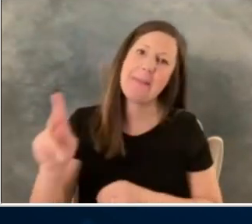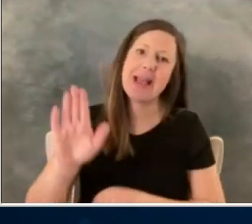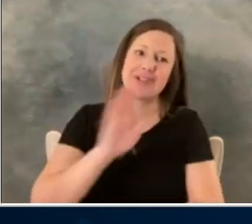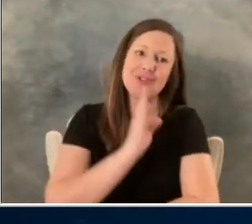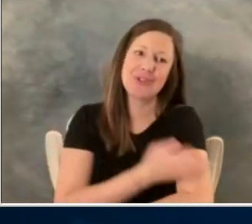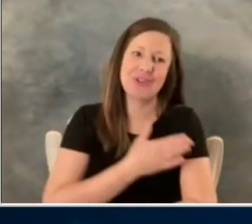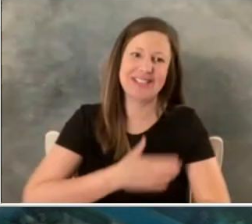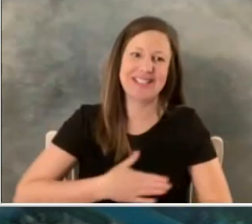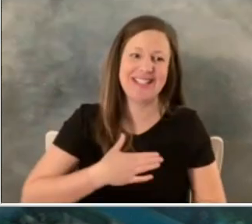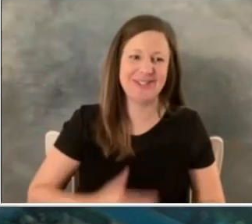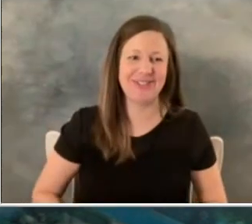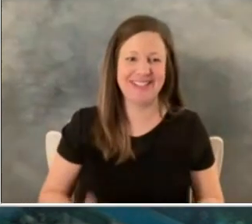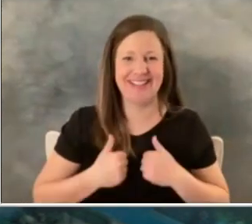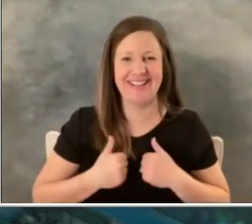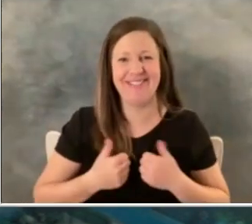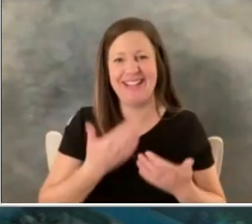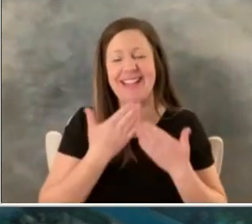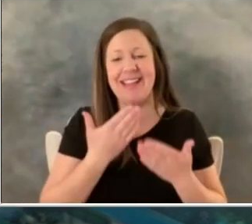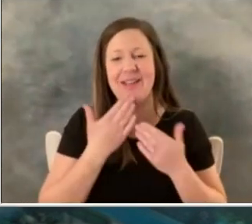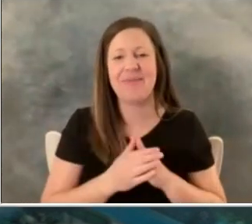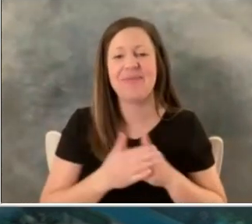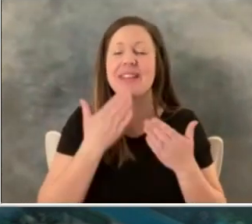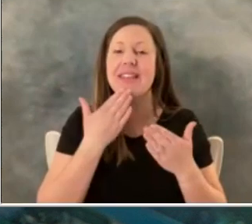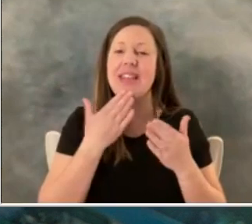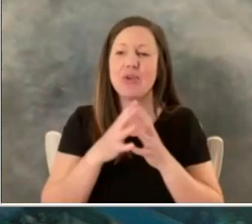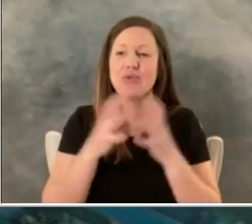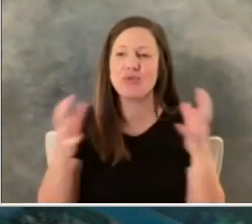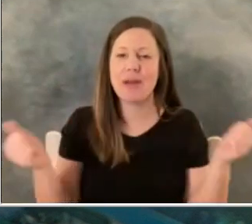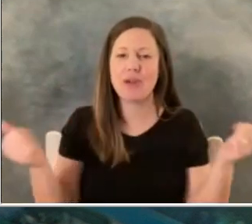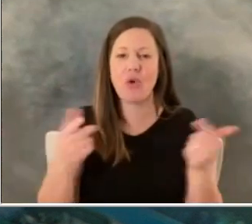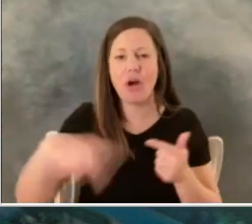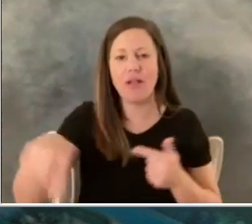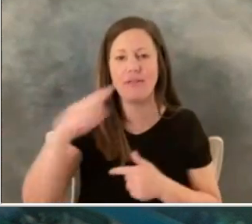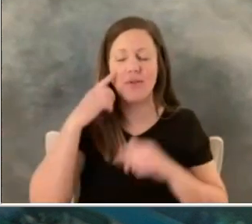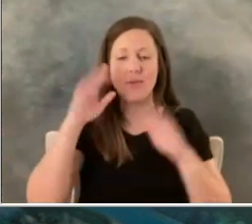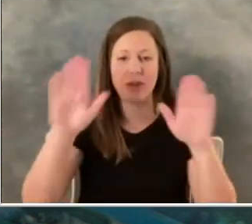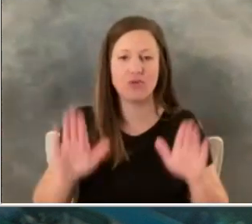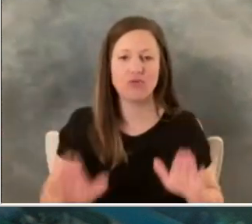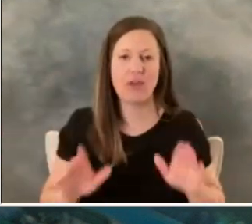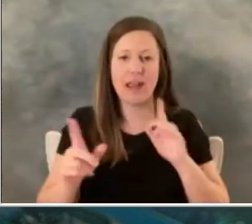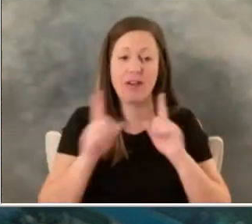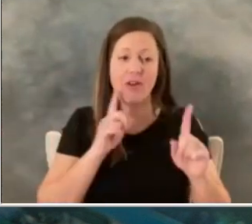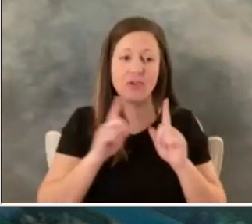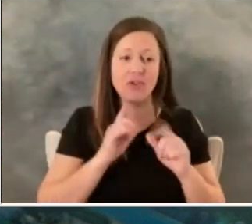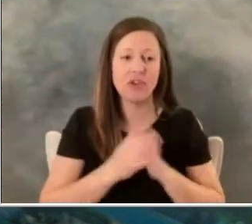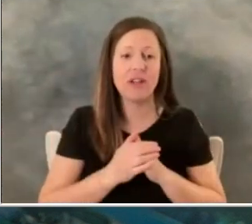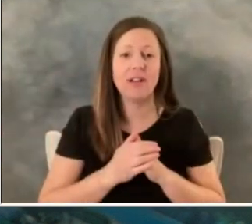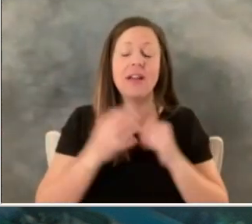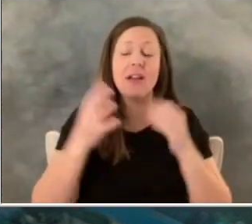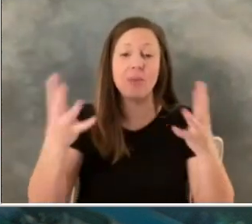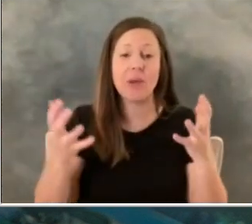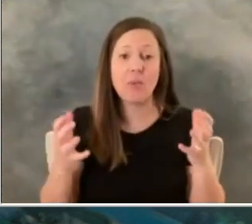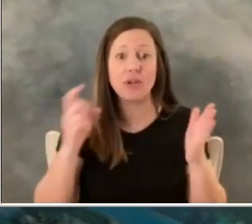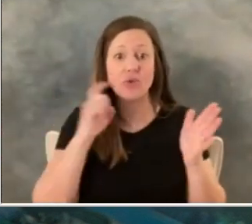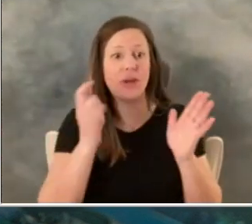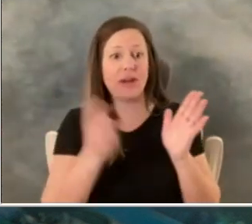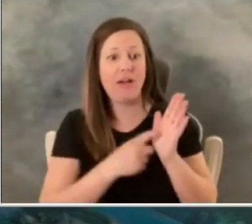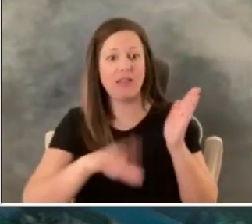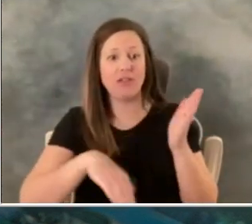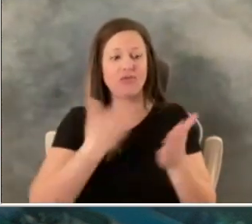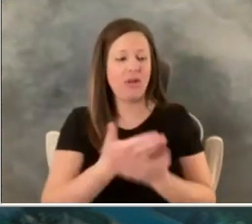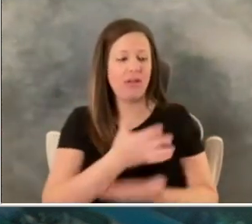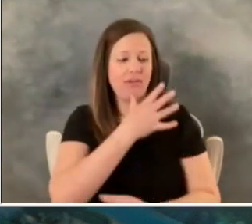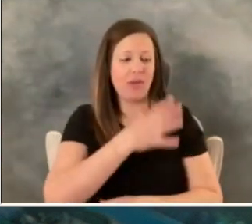Thank you. And thank you all for this great conversation. And before we go, we want to acknowledge all of the women in medicine, as today